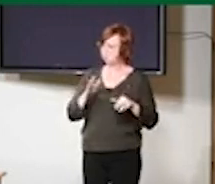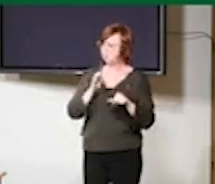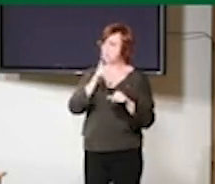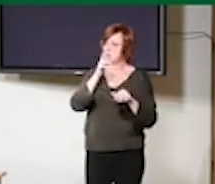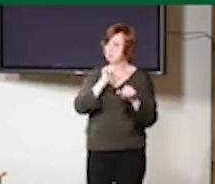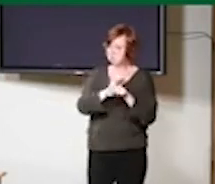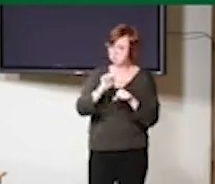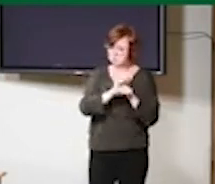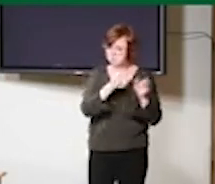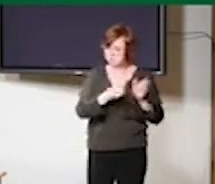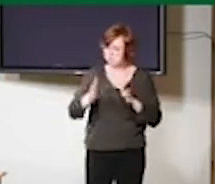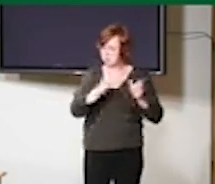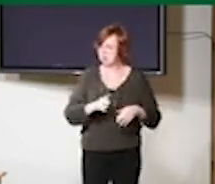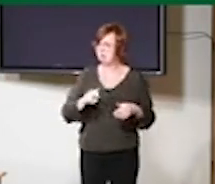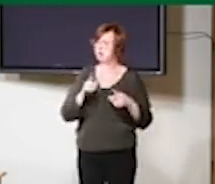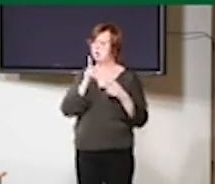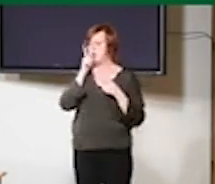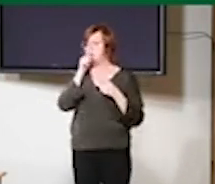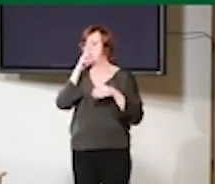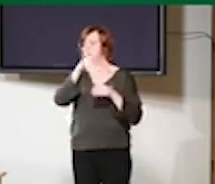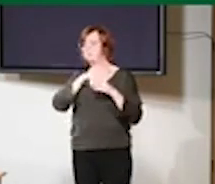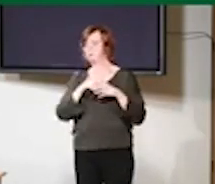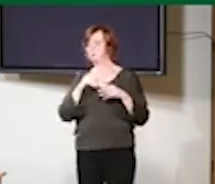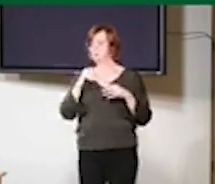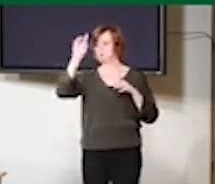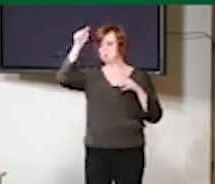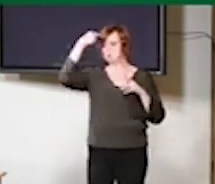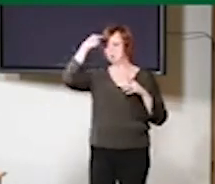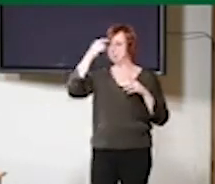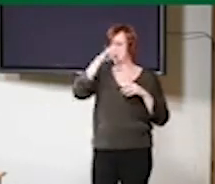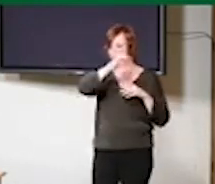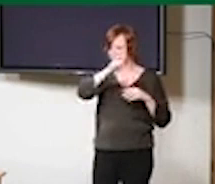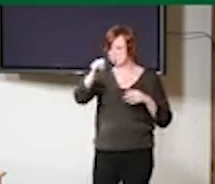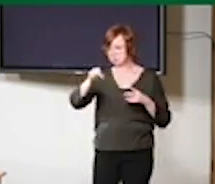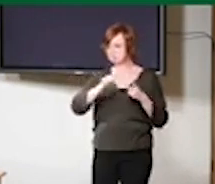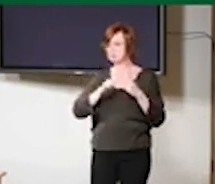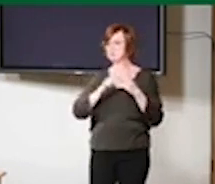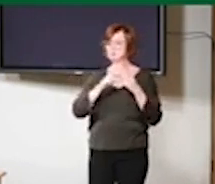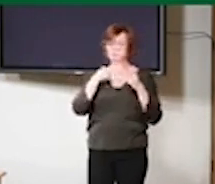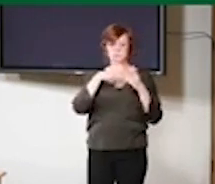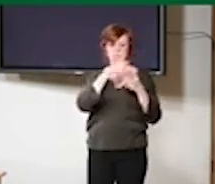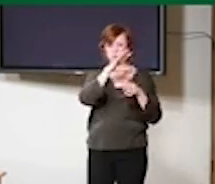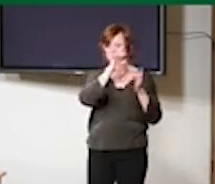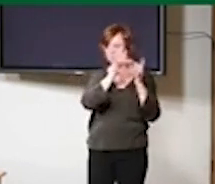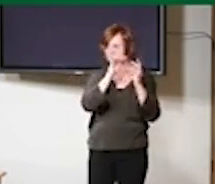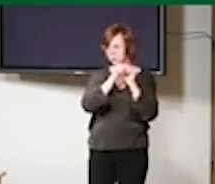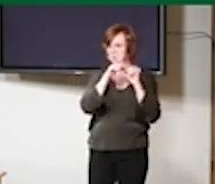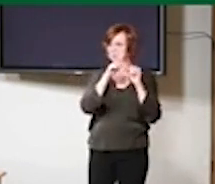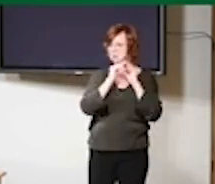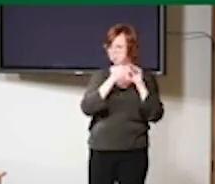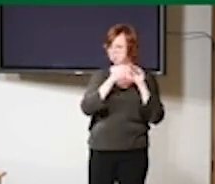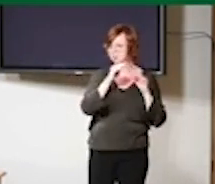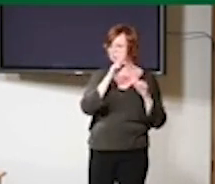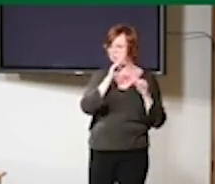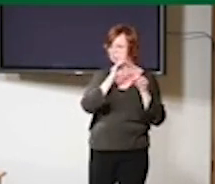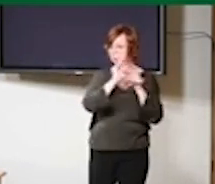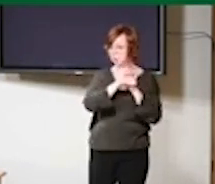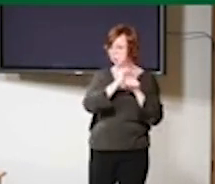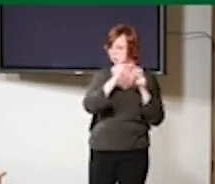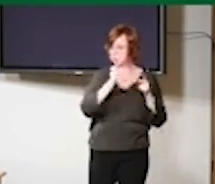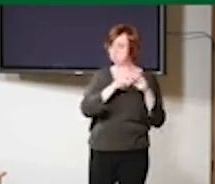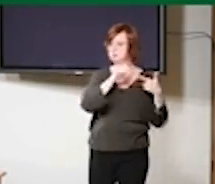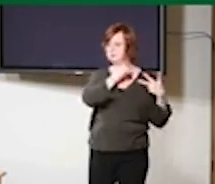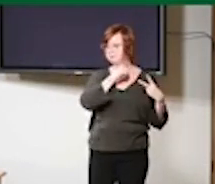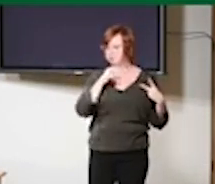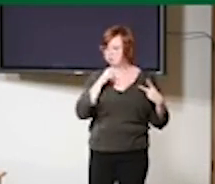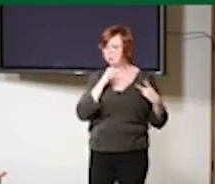organizations that are providing those services in our community shelters, etc. Been in touch with them,